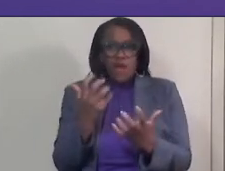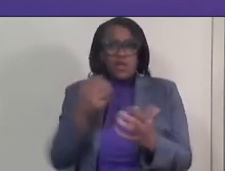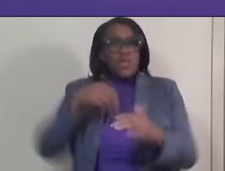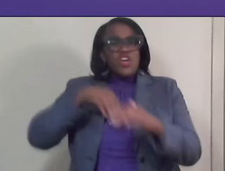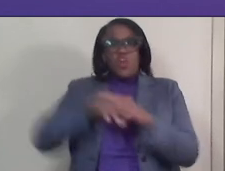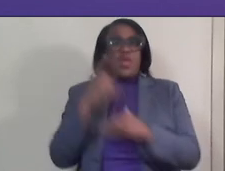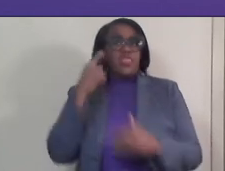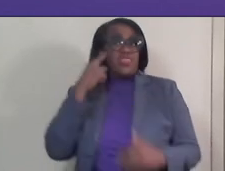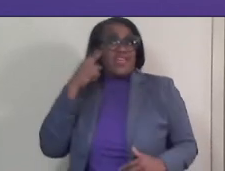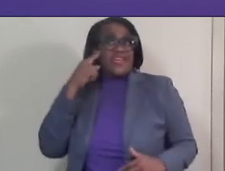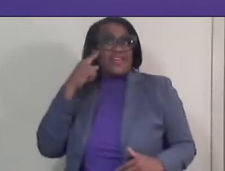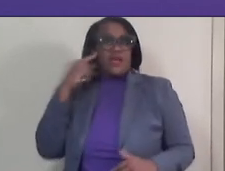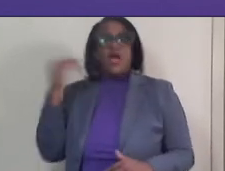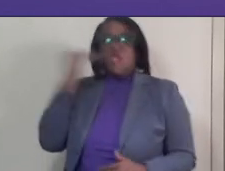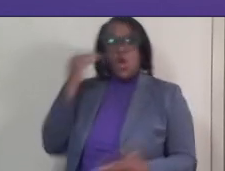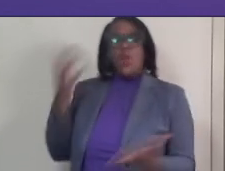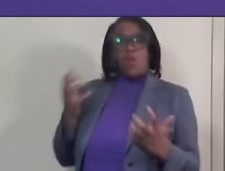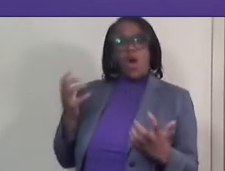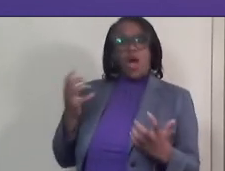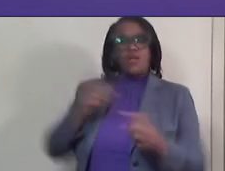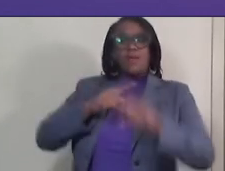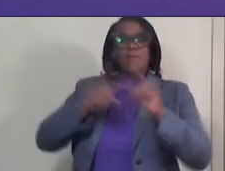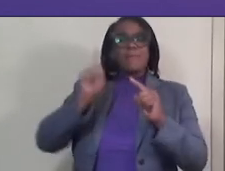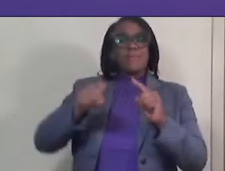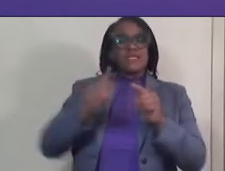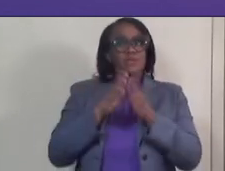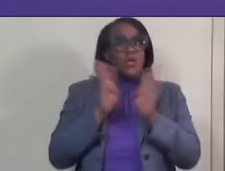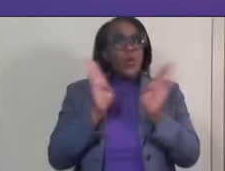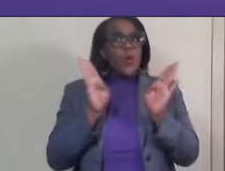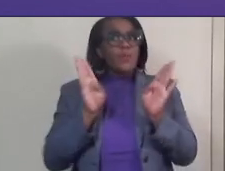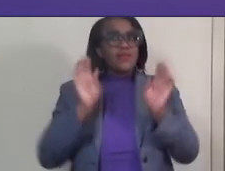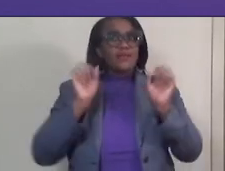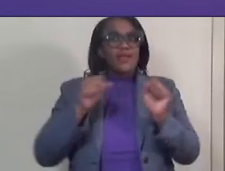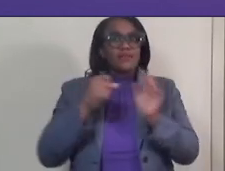want, but you have to be open so that it can be revealed to you.